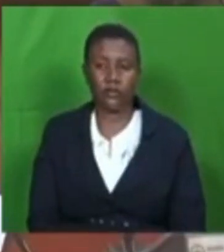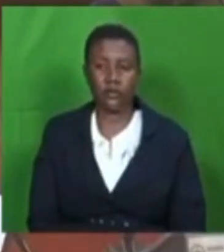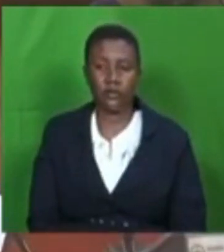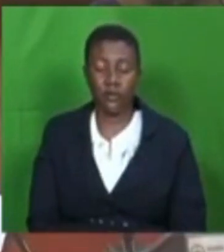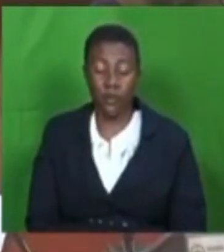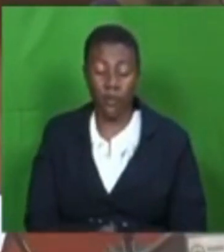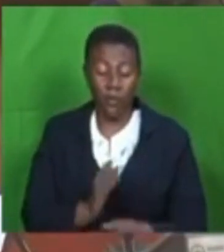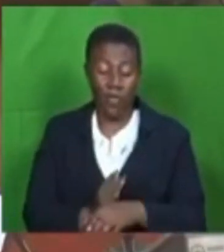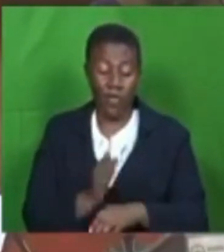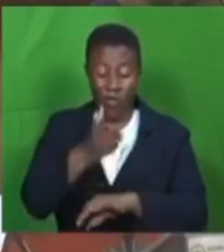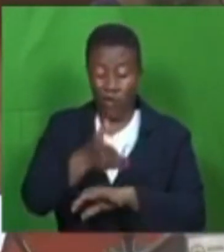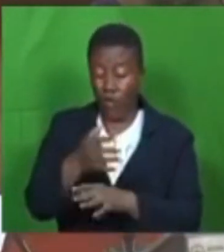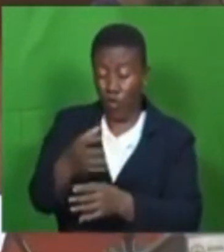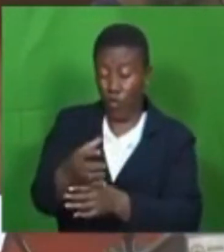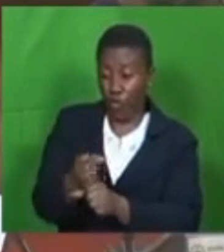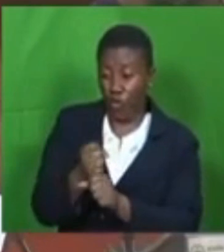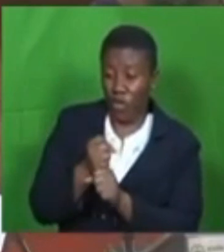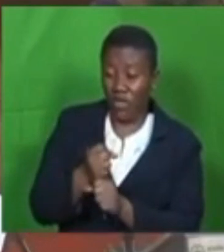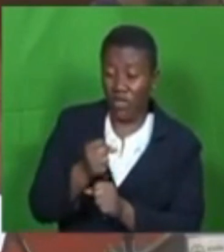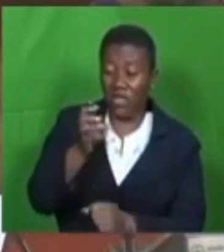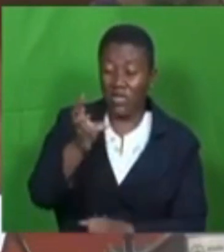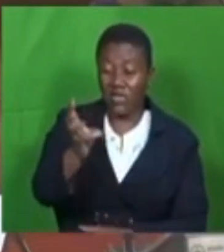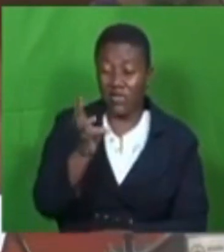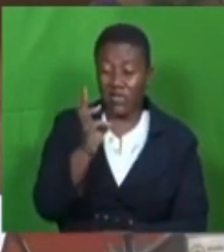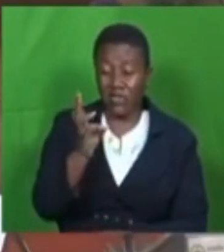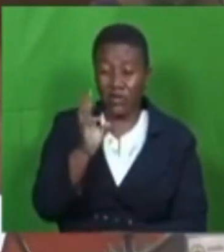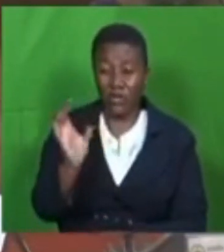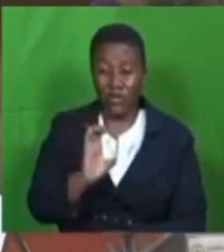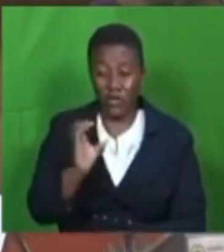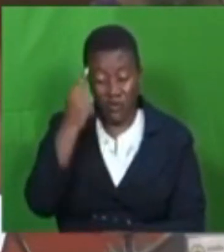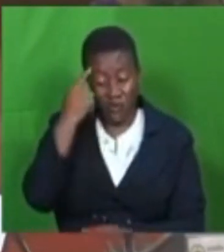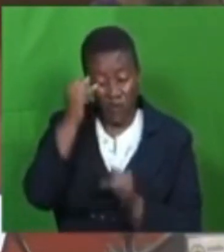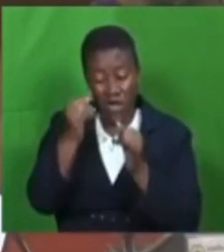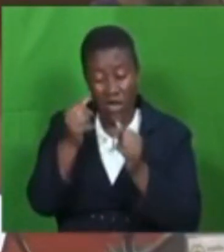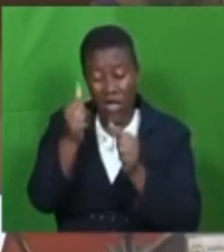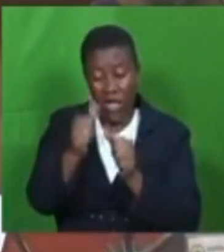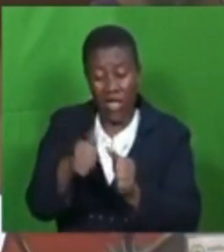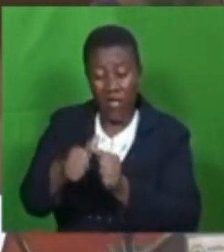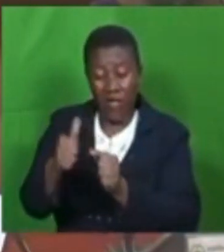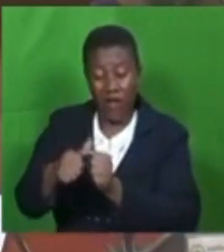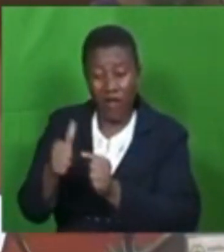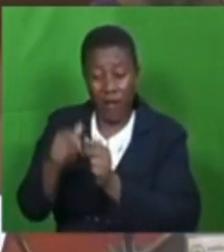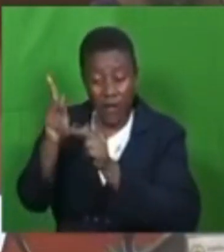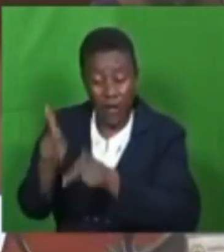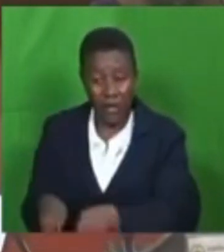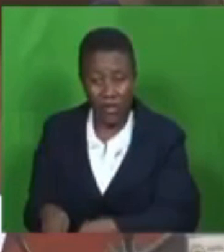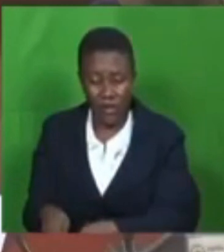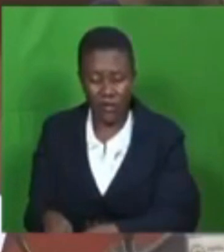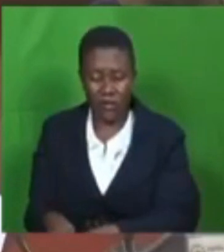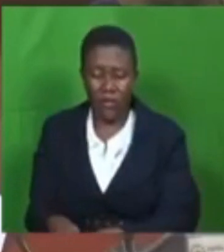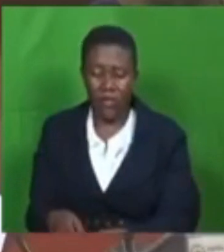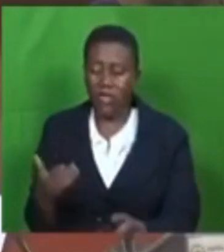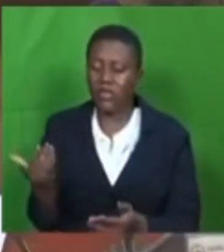receiving 600 cedis per head from the Youth Employment Agency, the service provider